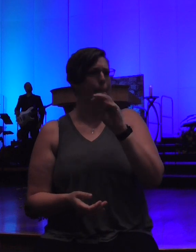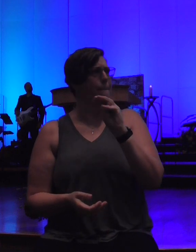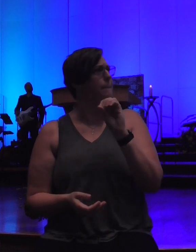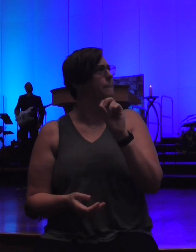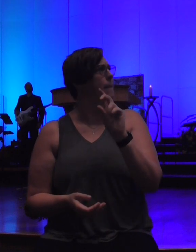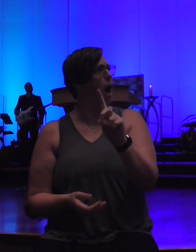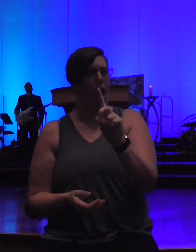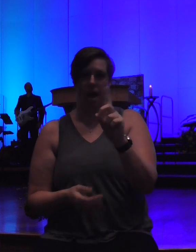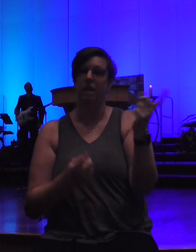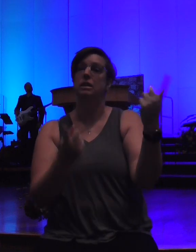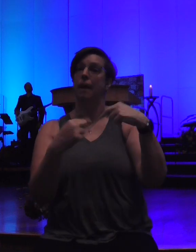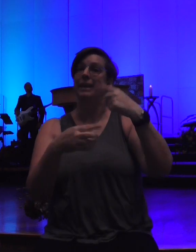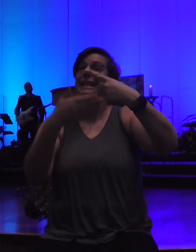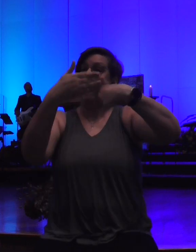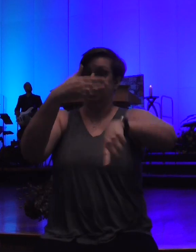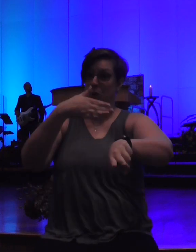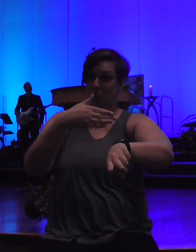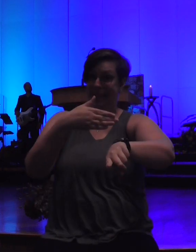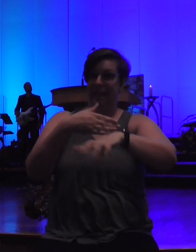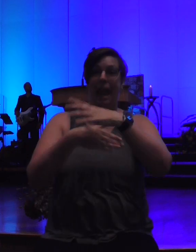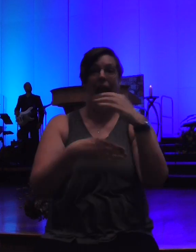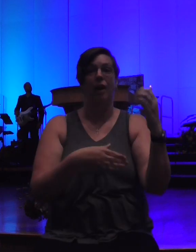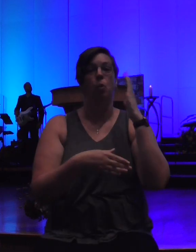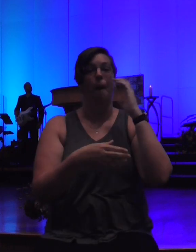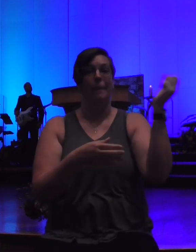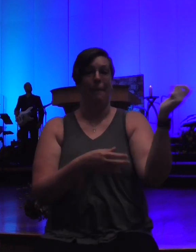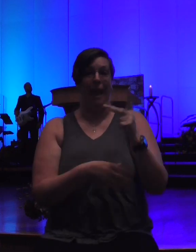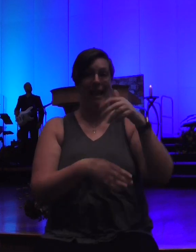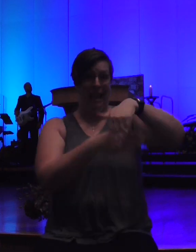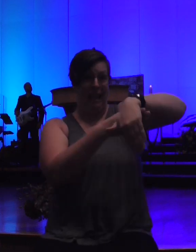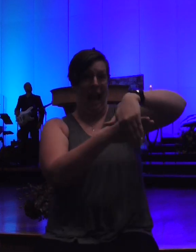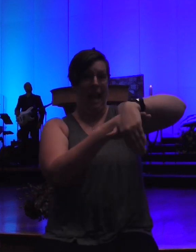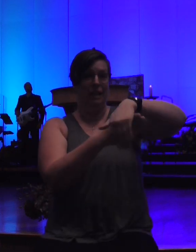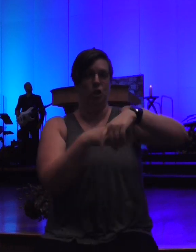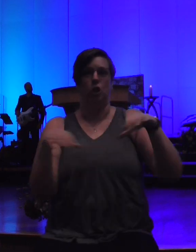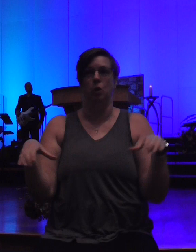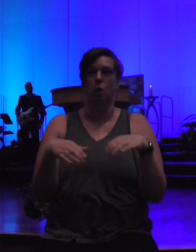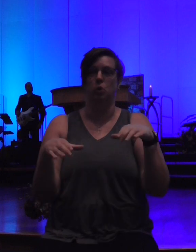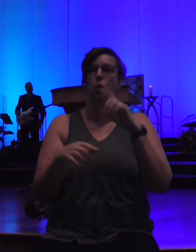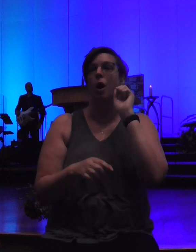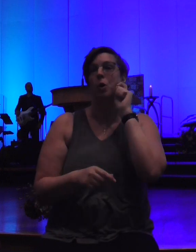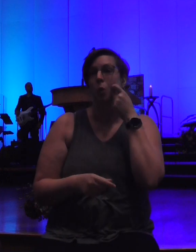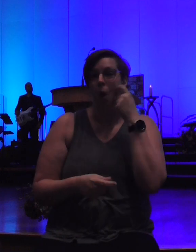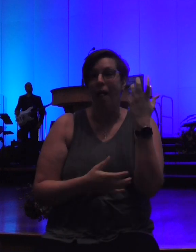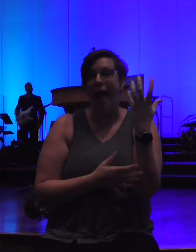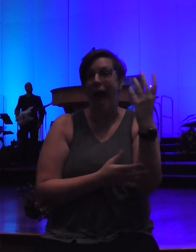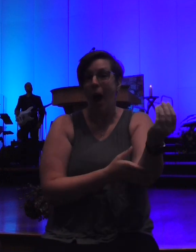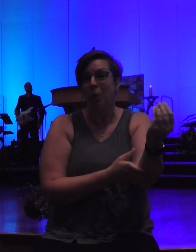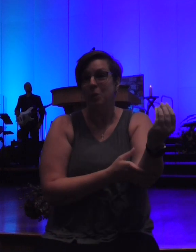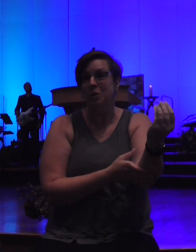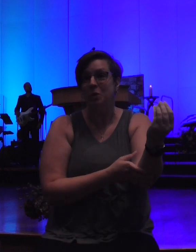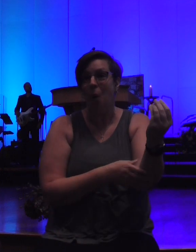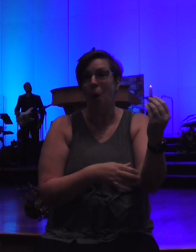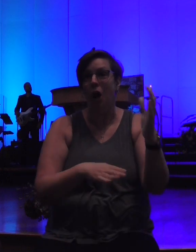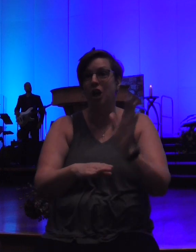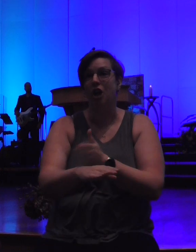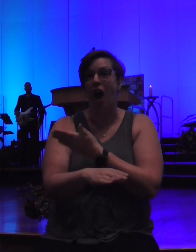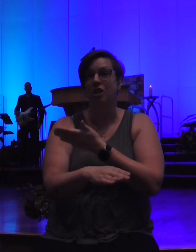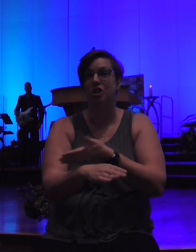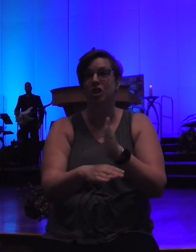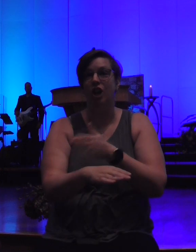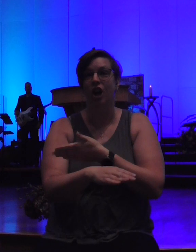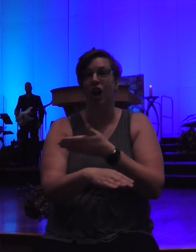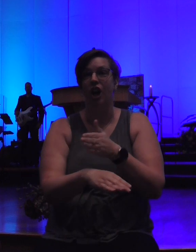next Sunday, July 16th, and then he's going to be coming back at night to do one of these cool outdoor concerts. It's on the patio. The sun